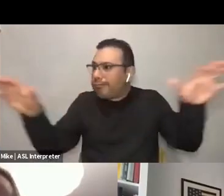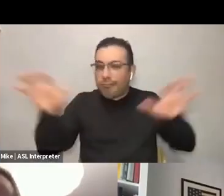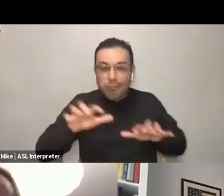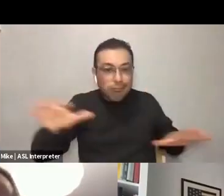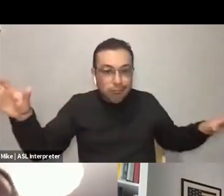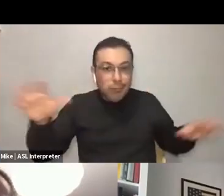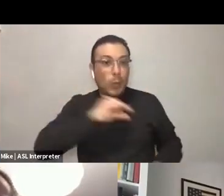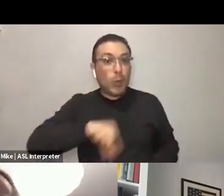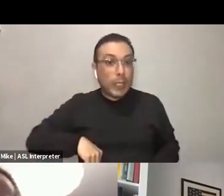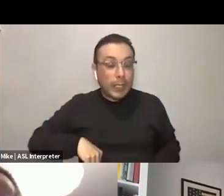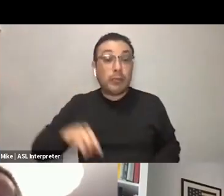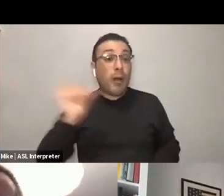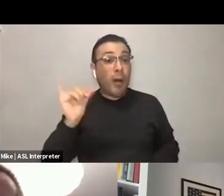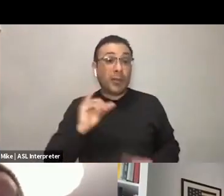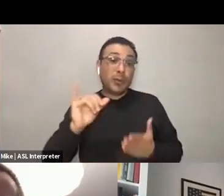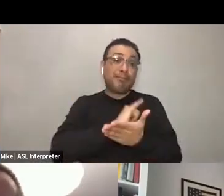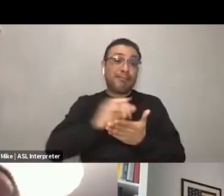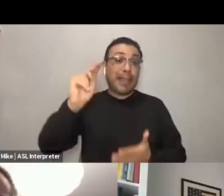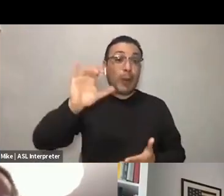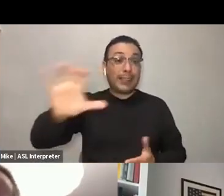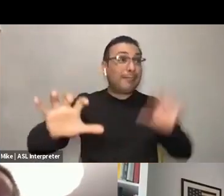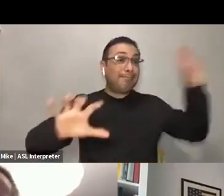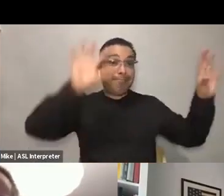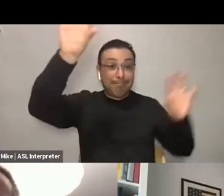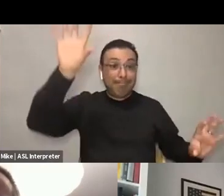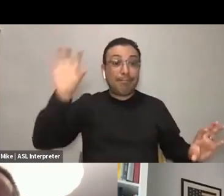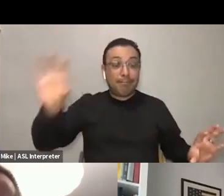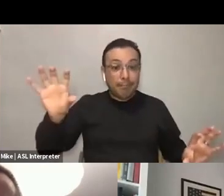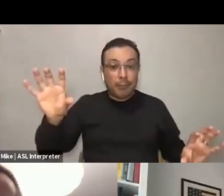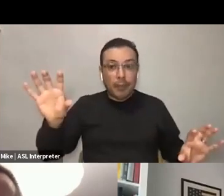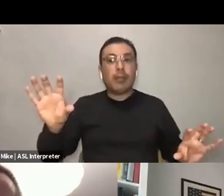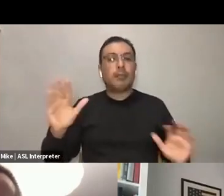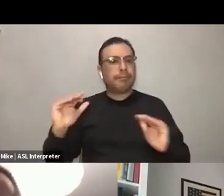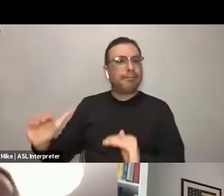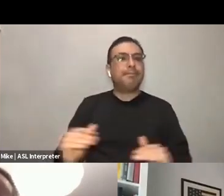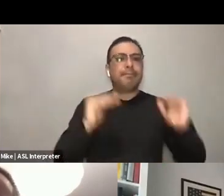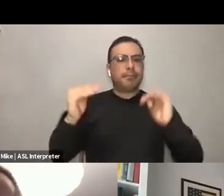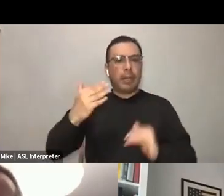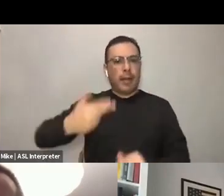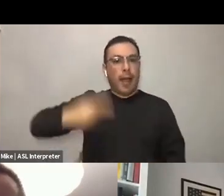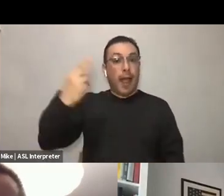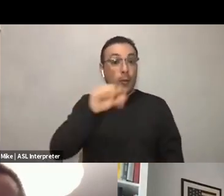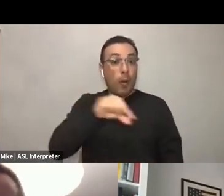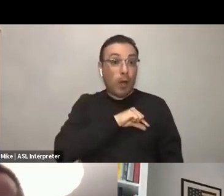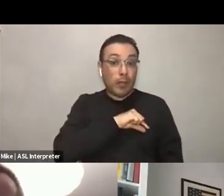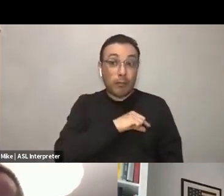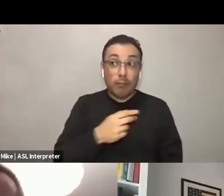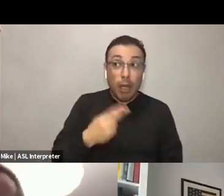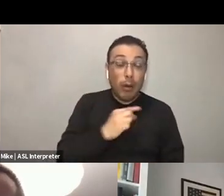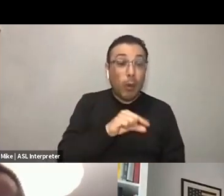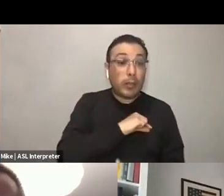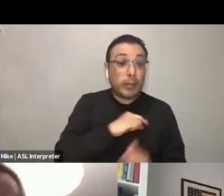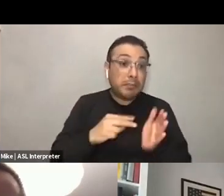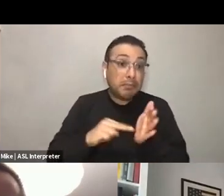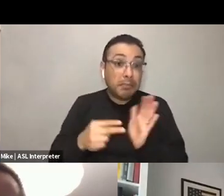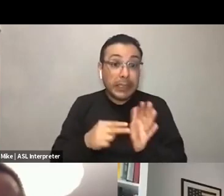boroughs of New York City. It's really, as part of that mission, the executive director and others on staff realized